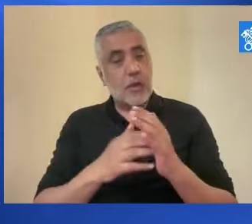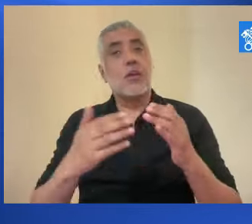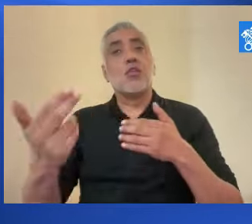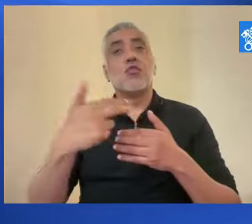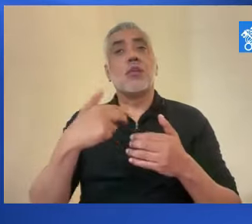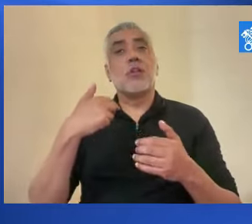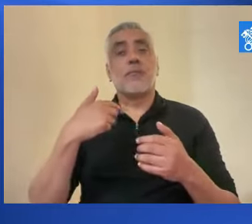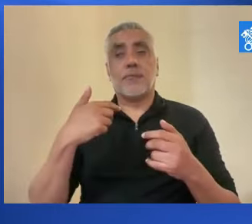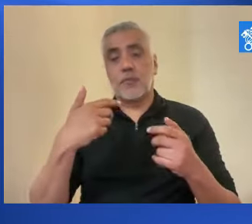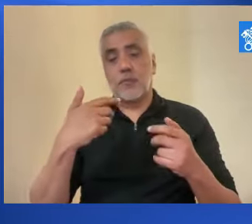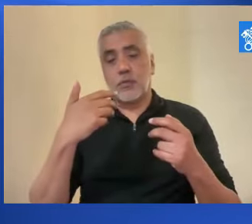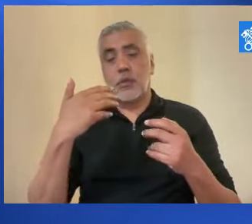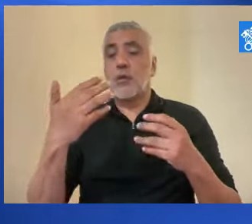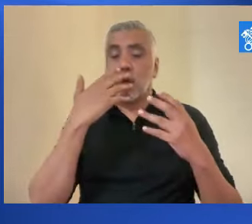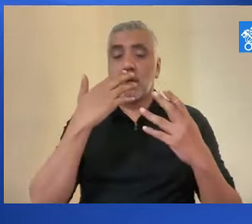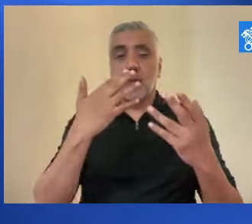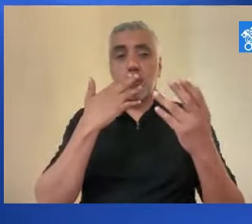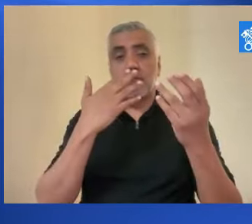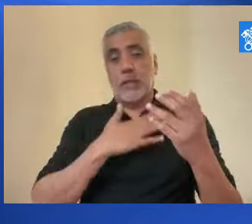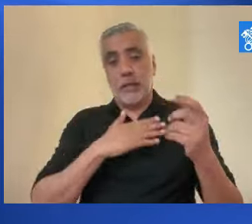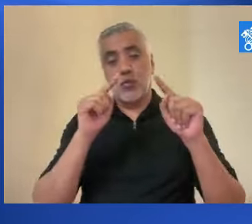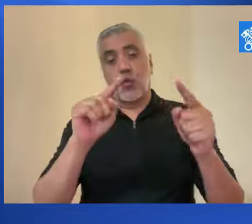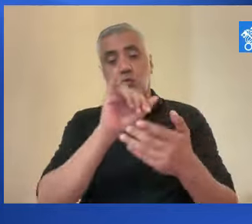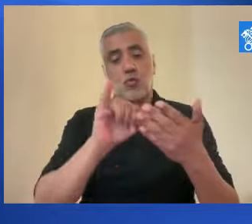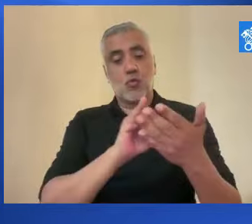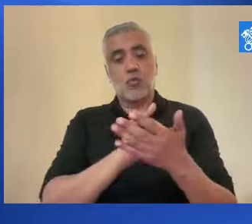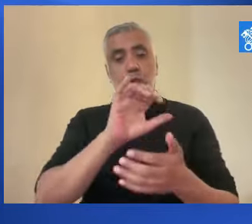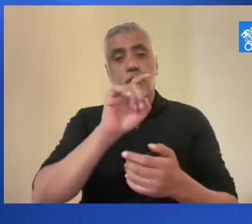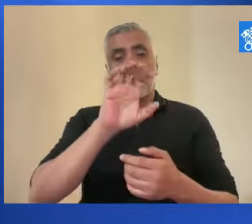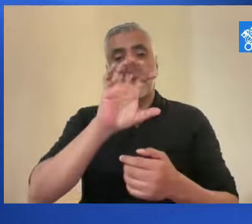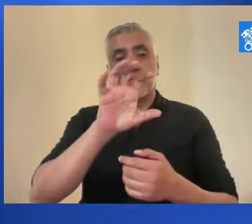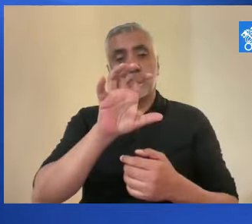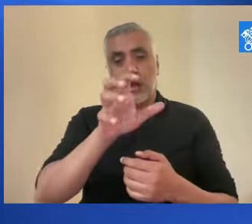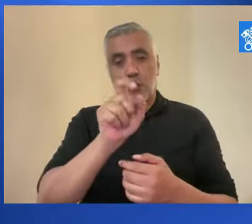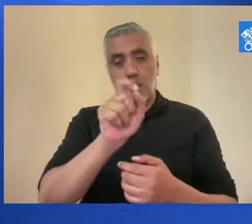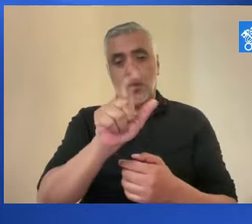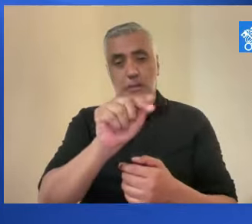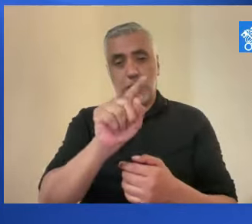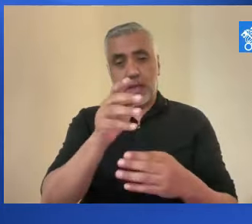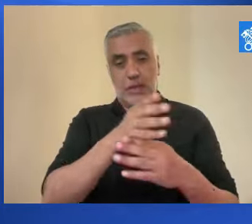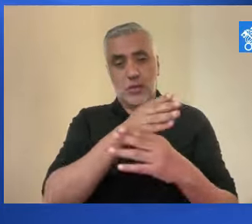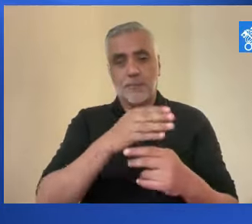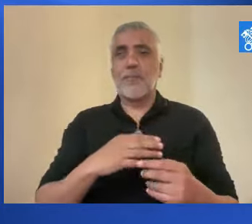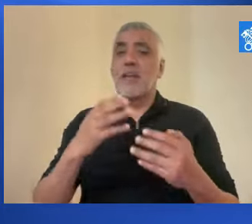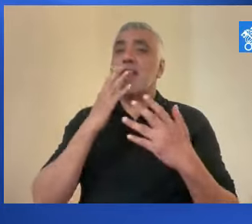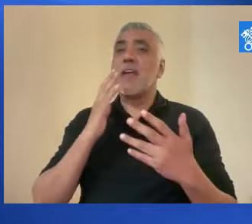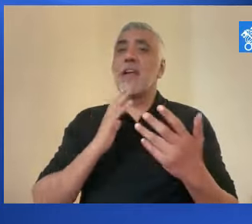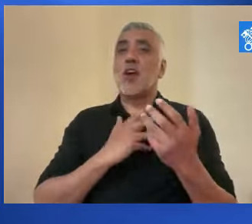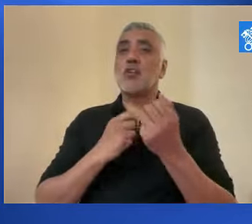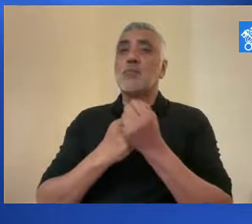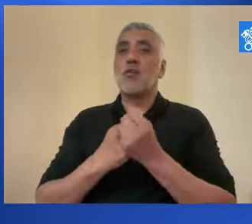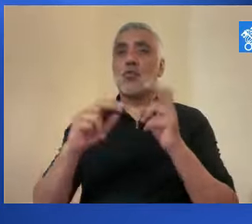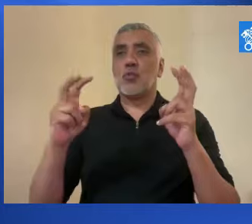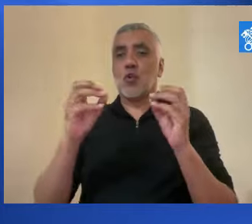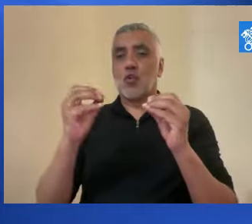Guinea, Radio Maria England, Catholic Faith Network in America, Shalom World TV, Salt and Light TV, at Madison TV,